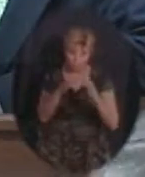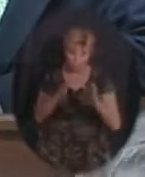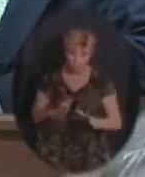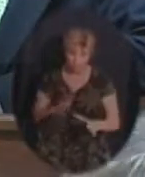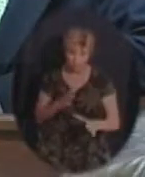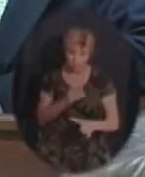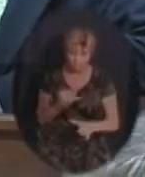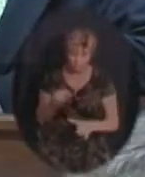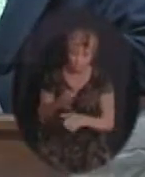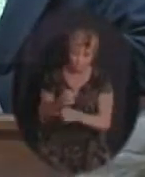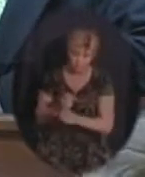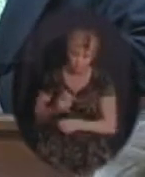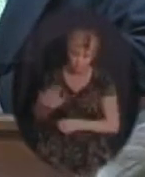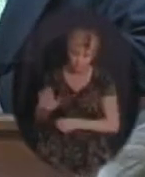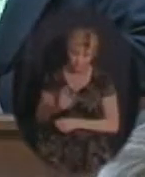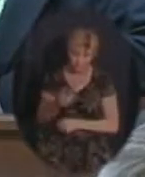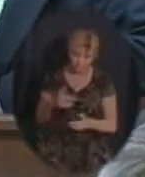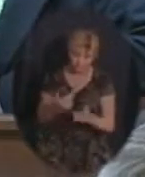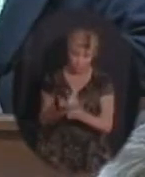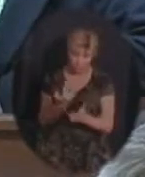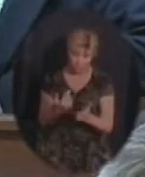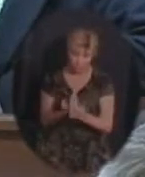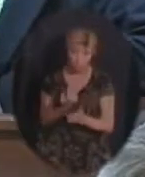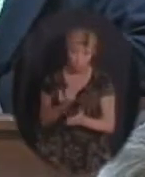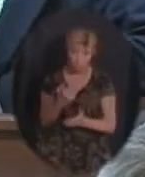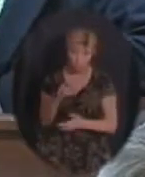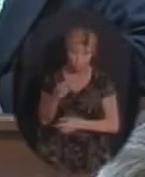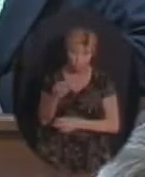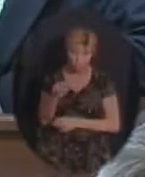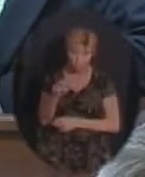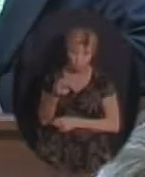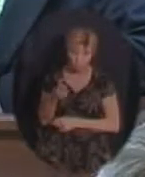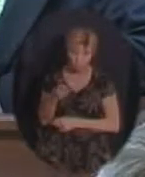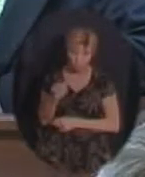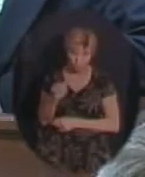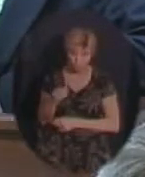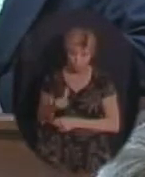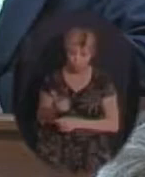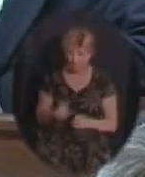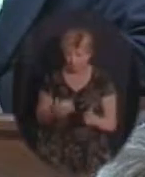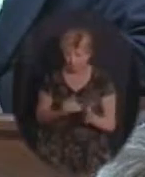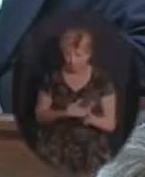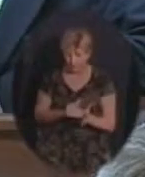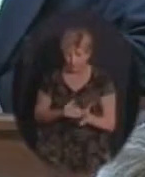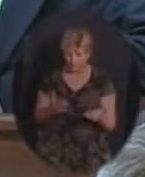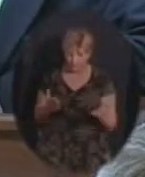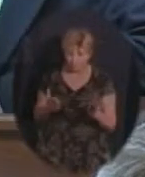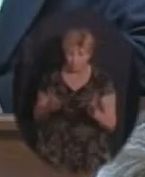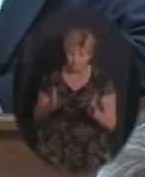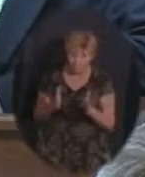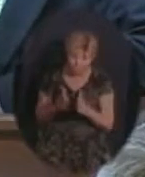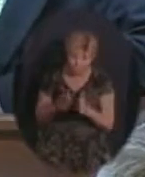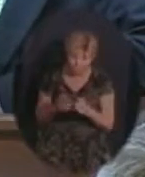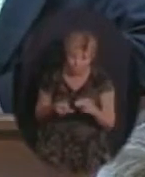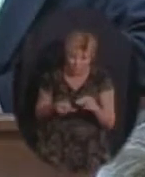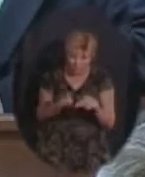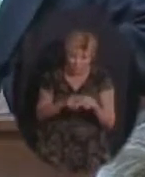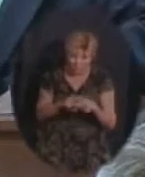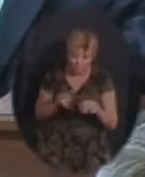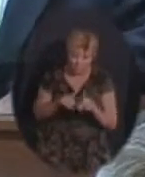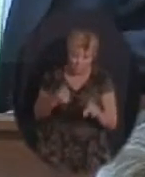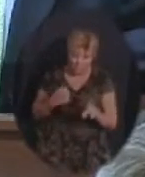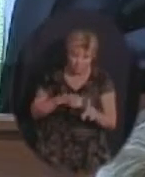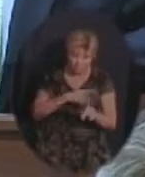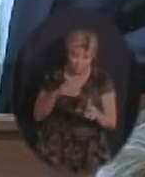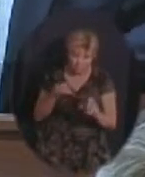far as conversation what their rate will be, and there is a small increase in that. We did go back and negotiate it down, and the reason we did